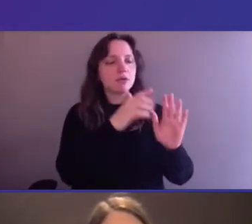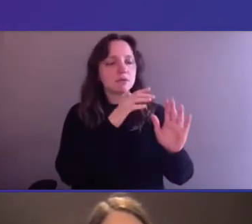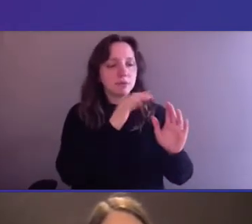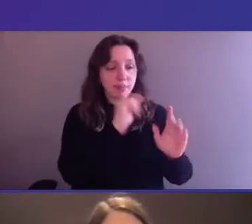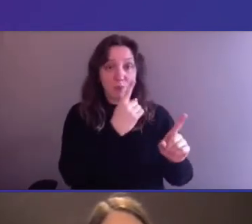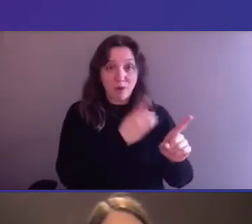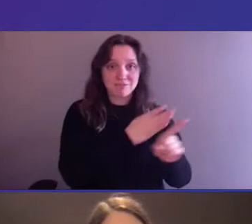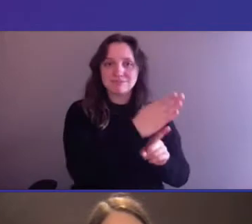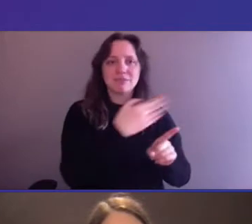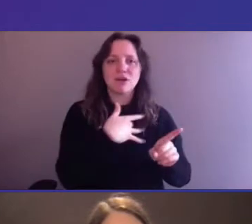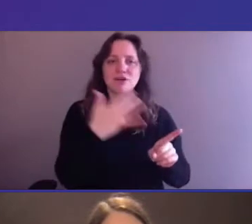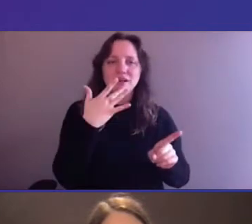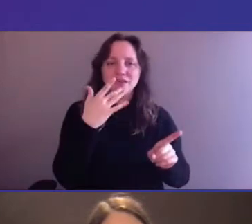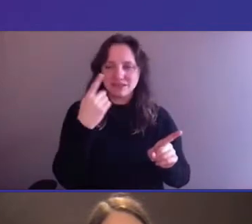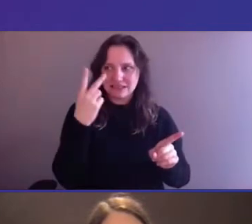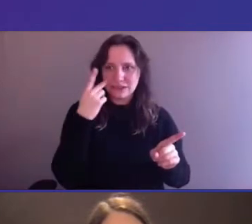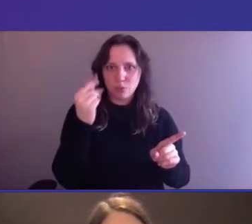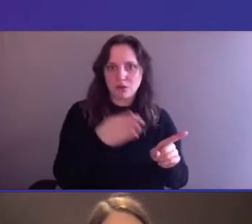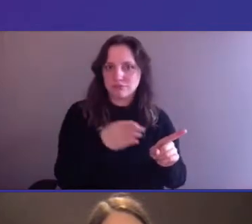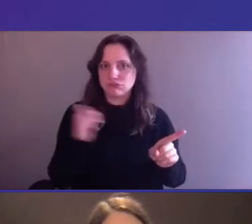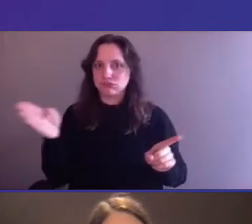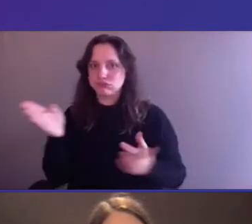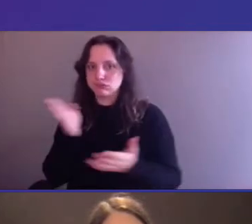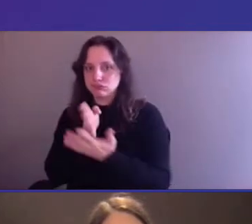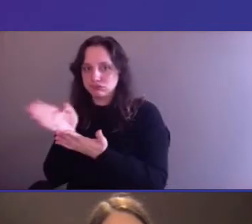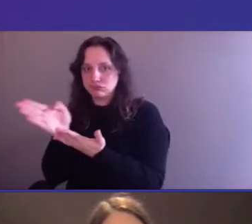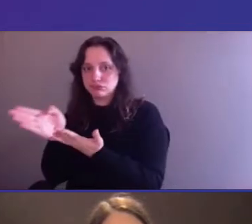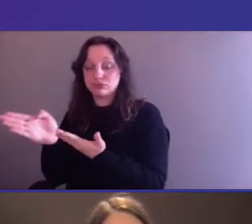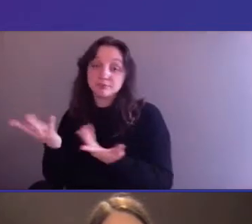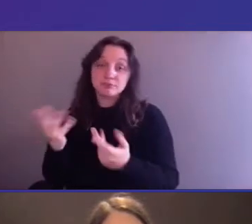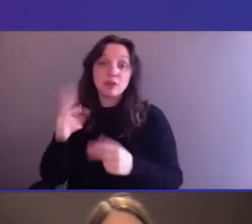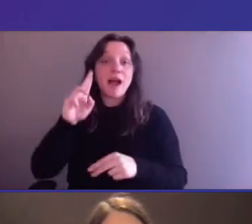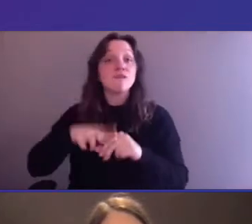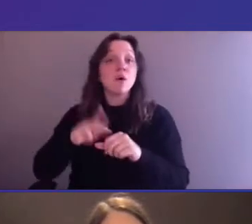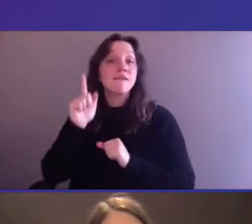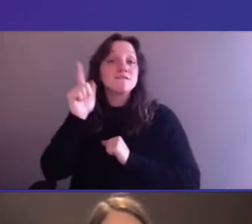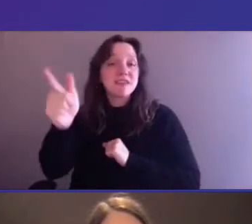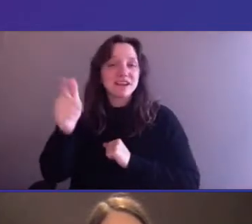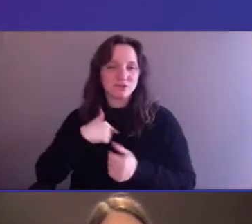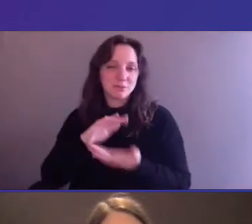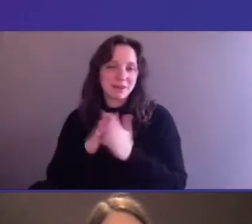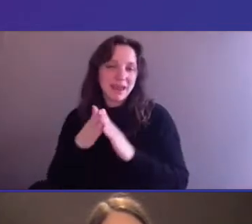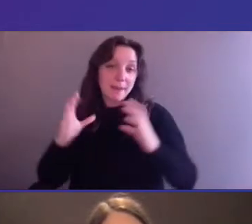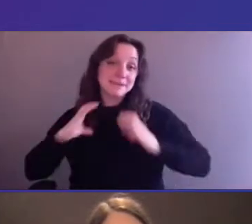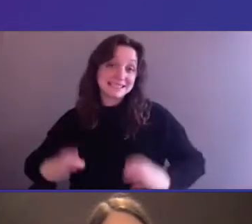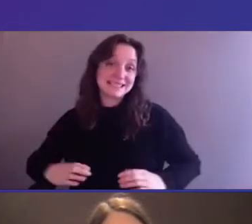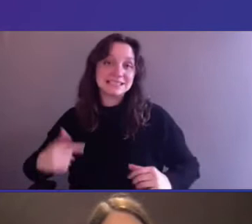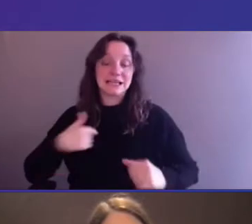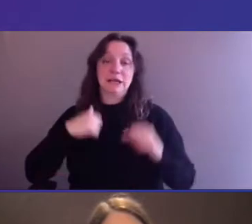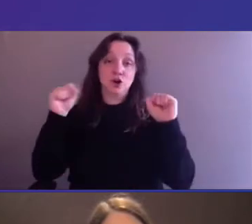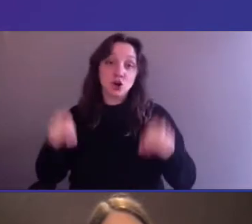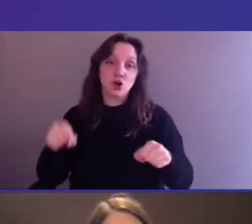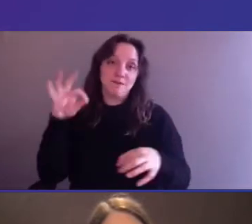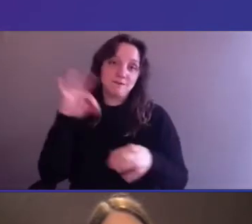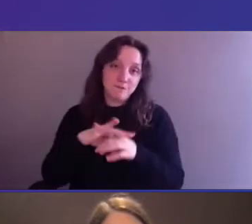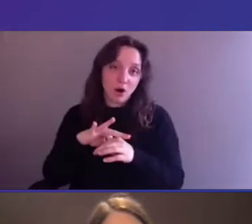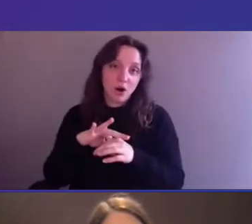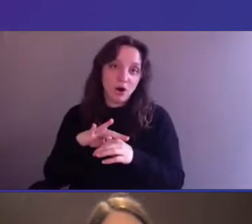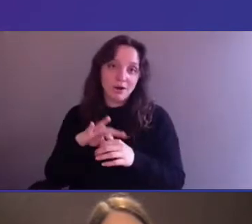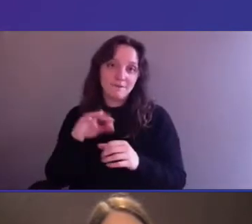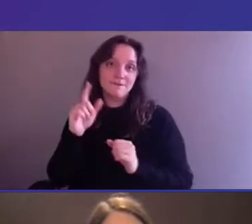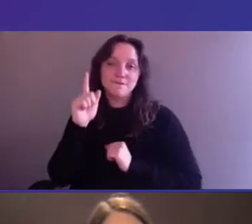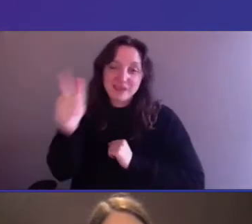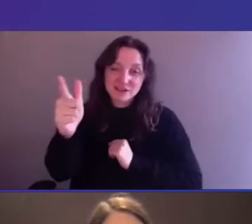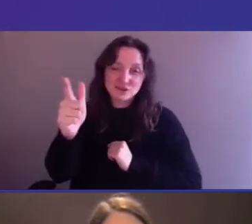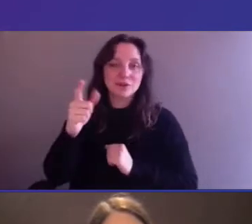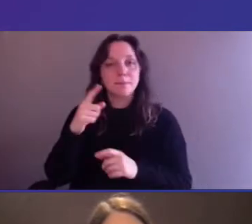ways. Eventually, I became a citizen, and that changed, right, my legal ability to show up. But it really